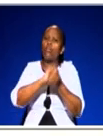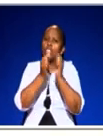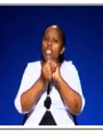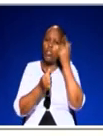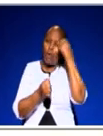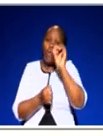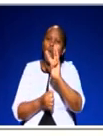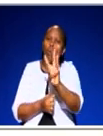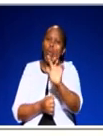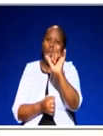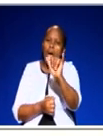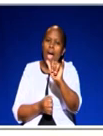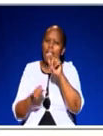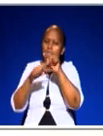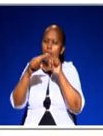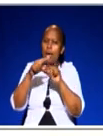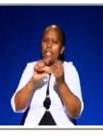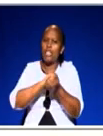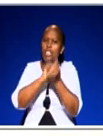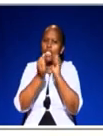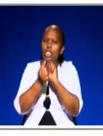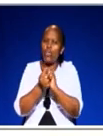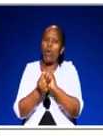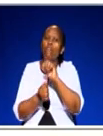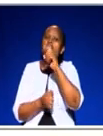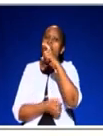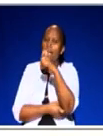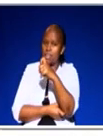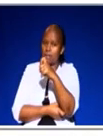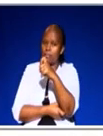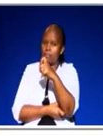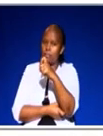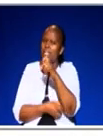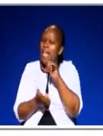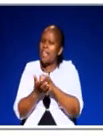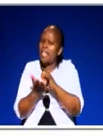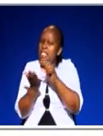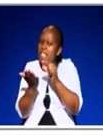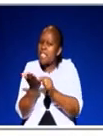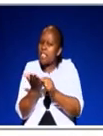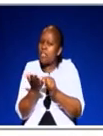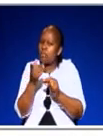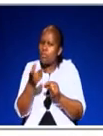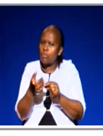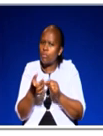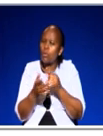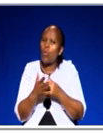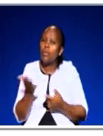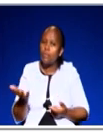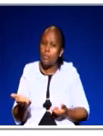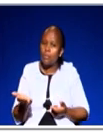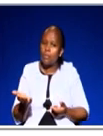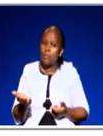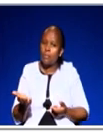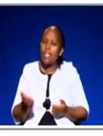y divided by the rate of change of x. So that gradient is what?